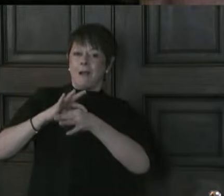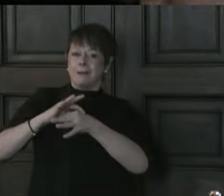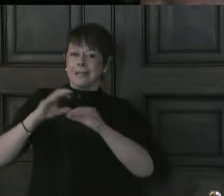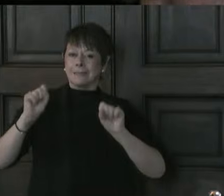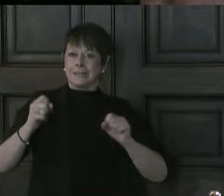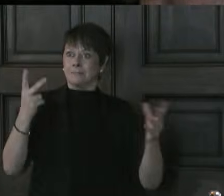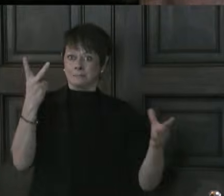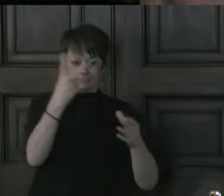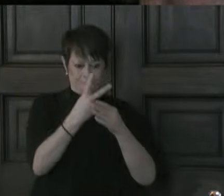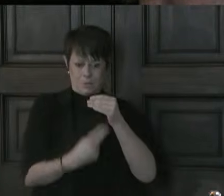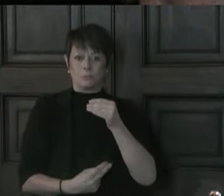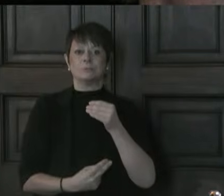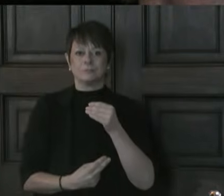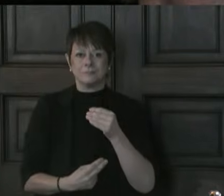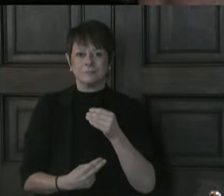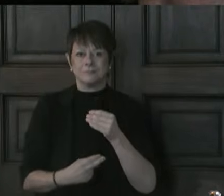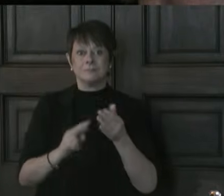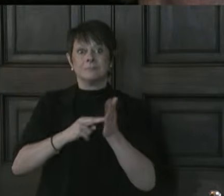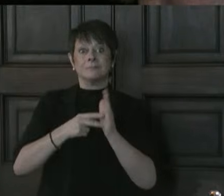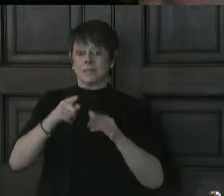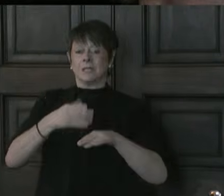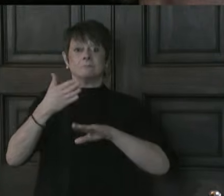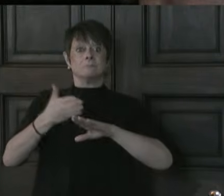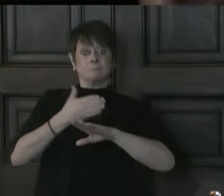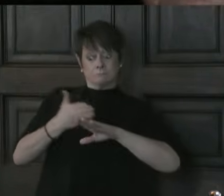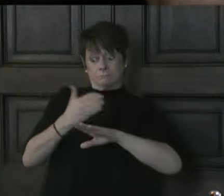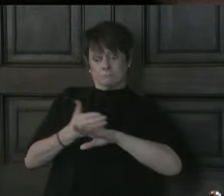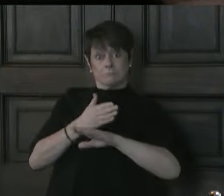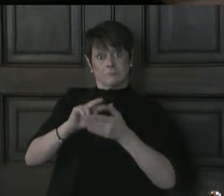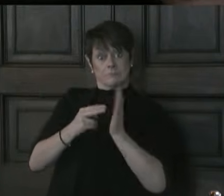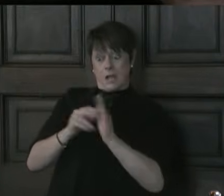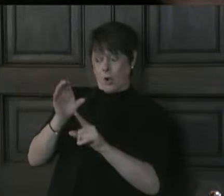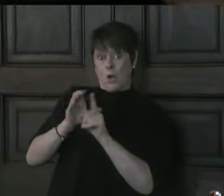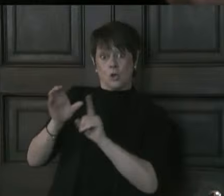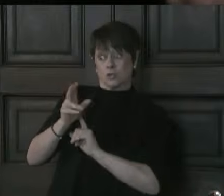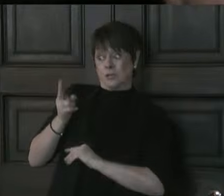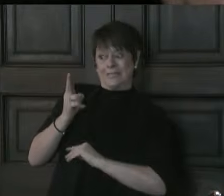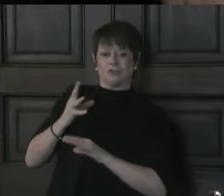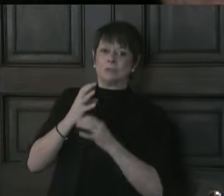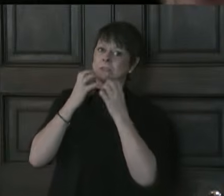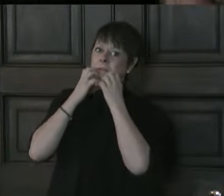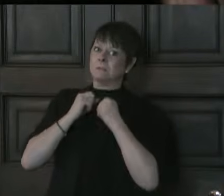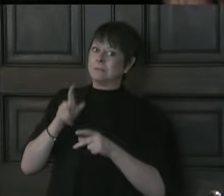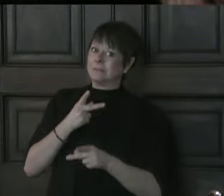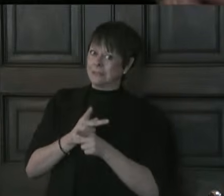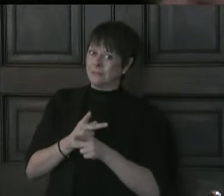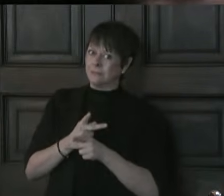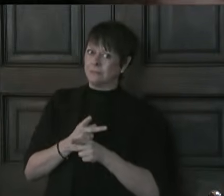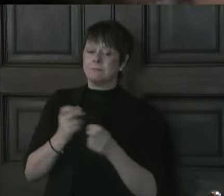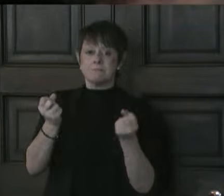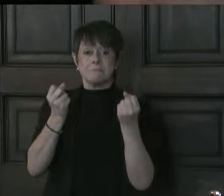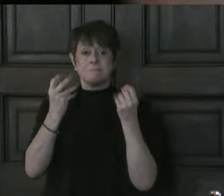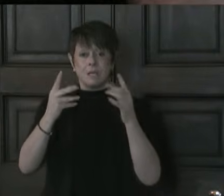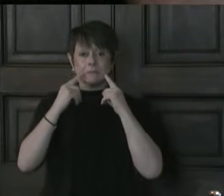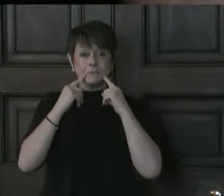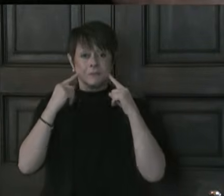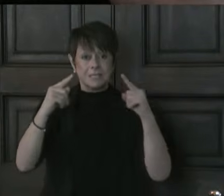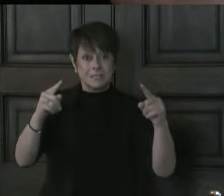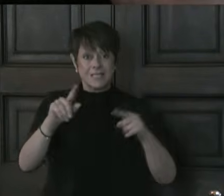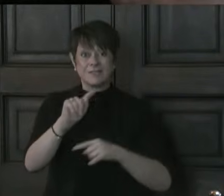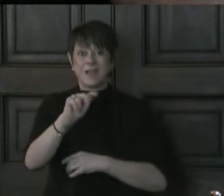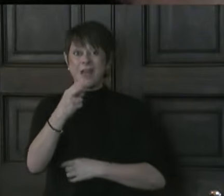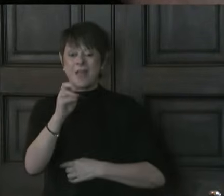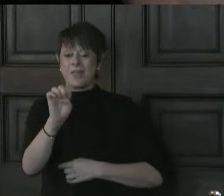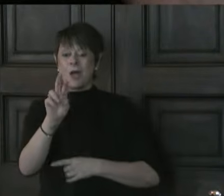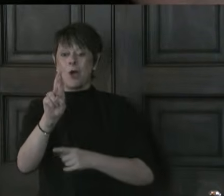context, revitalizing spaces while preserving their cultural resonance. Among his many achievements, the Rooms